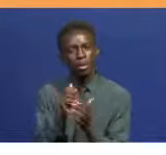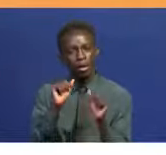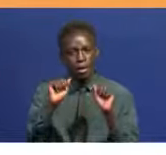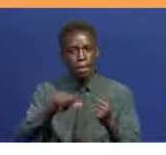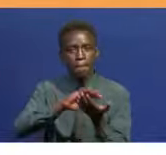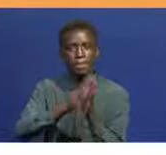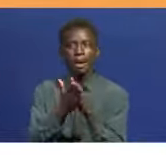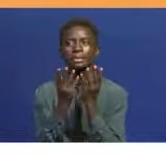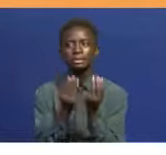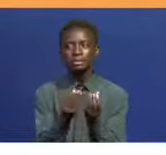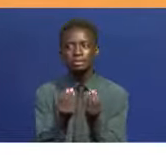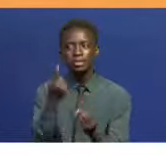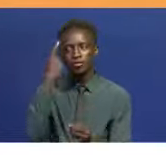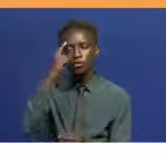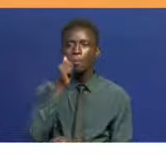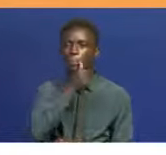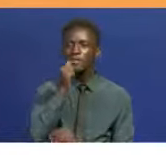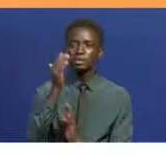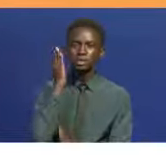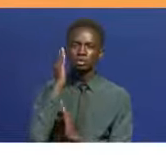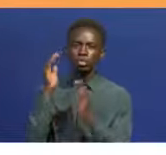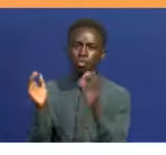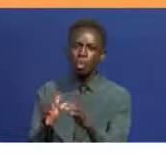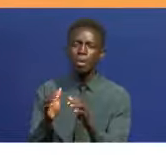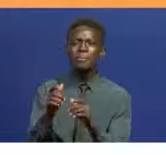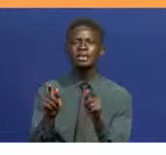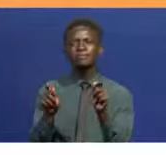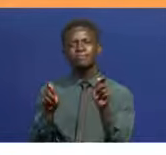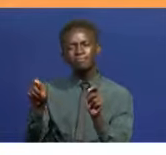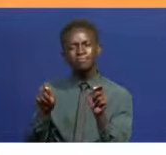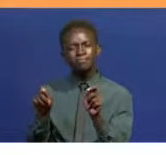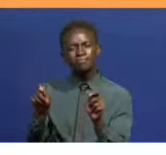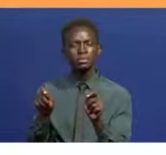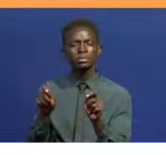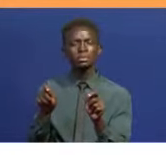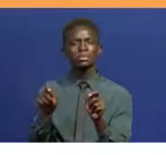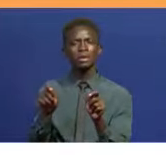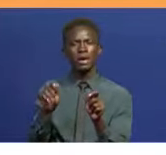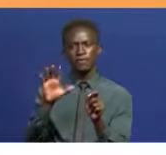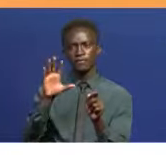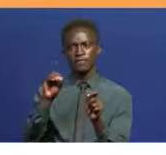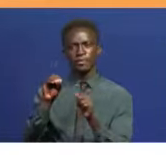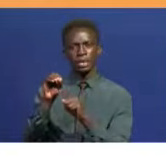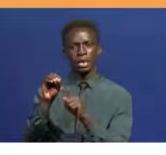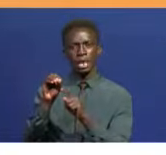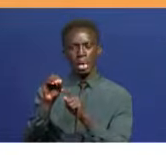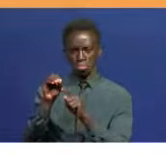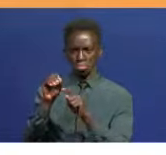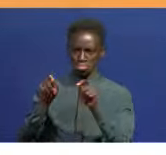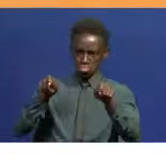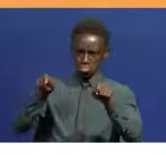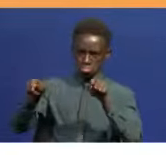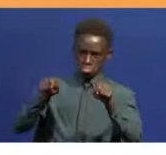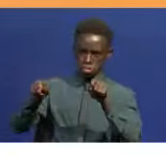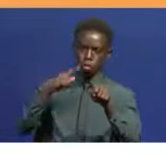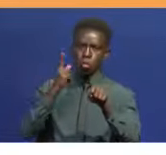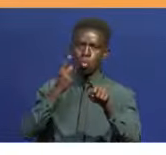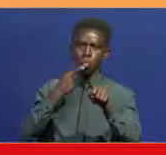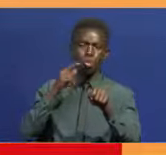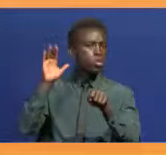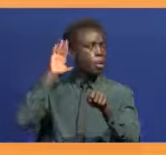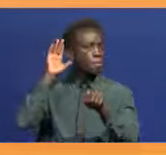the private security regulatory authority to regulate the 50 that are compliant. But if right now you try